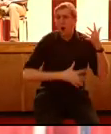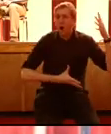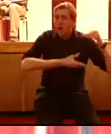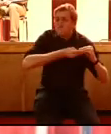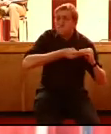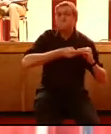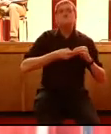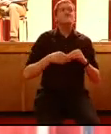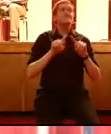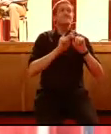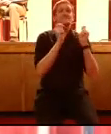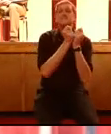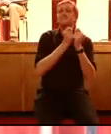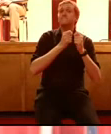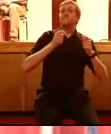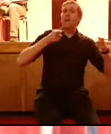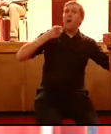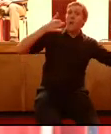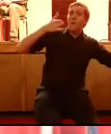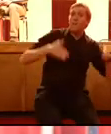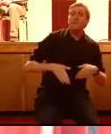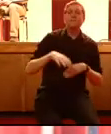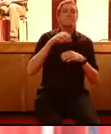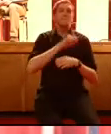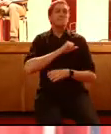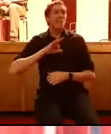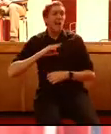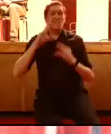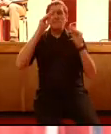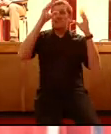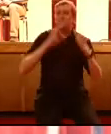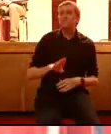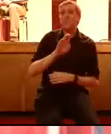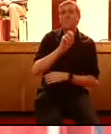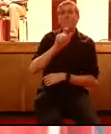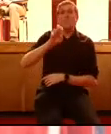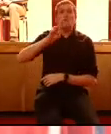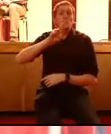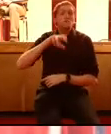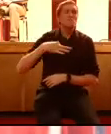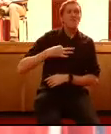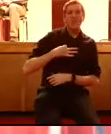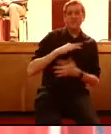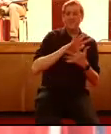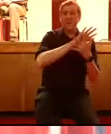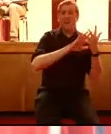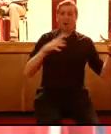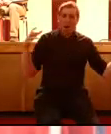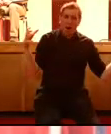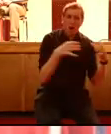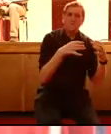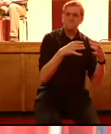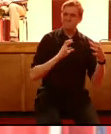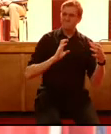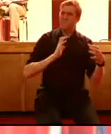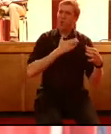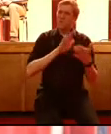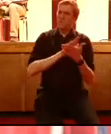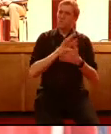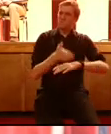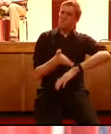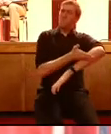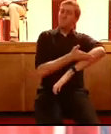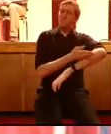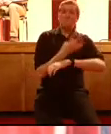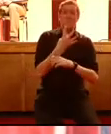administrators, teachers, staff, parents, community business partners, boosters, and volunteers, we have improved across the district. 4 years